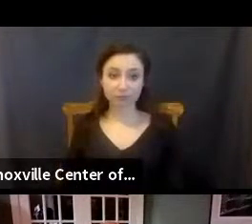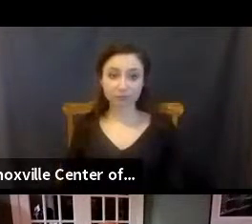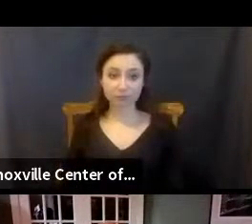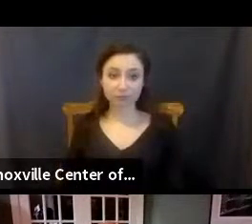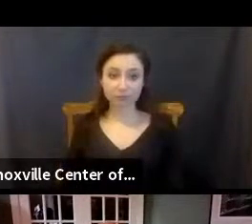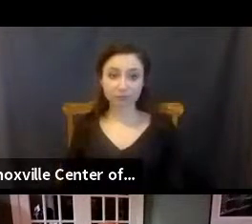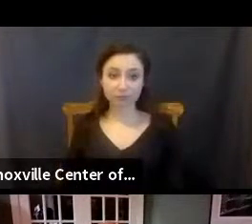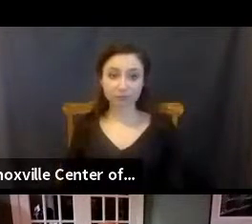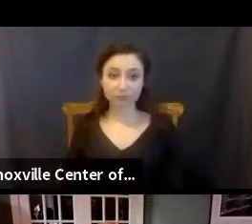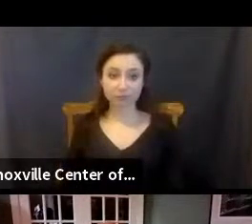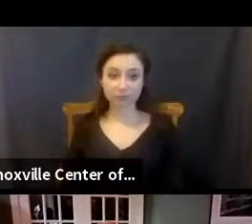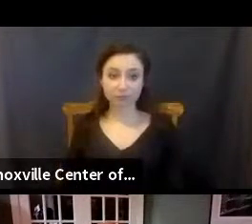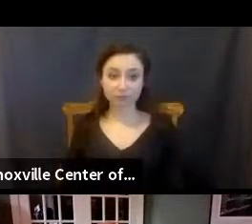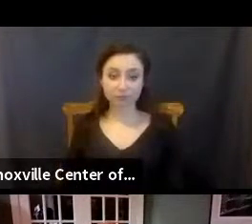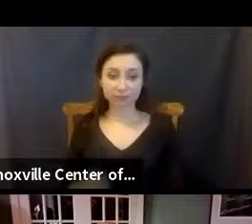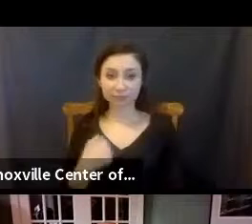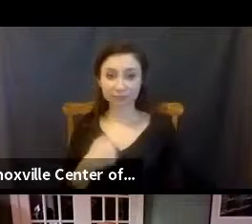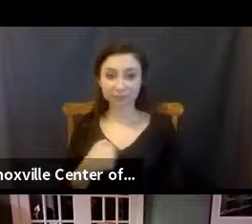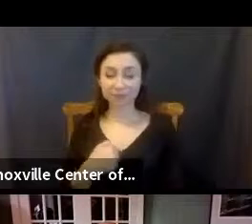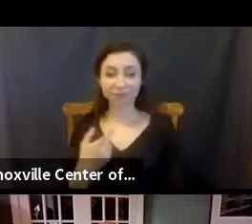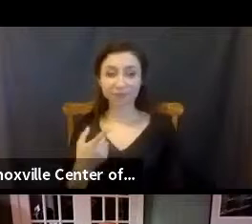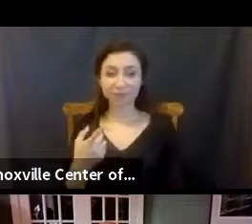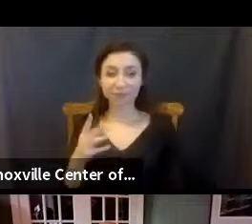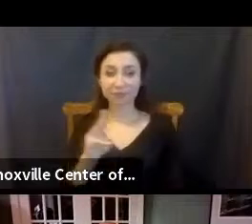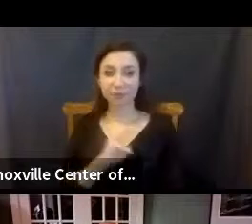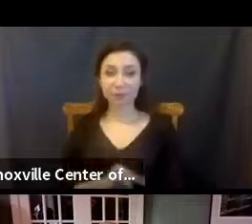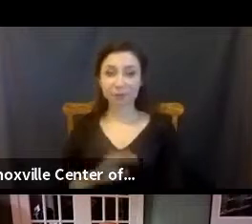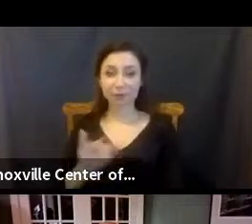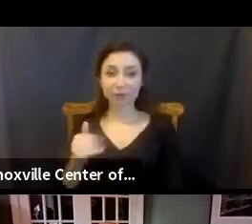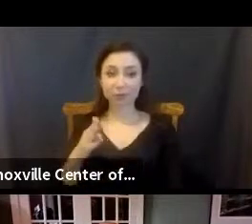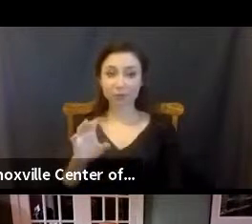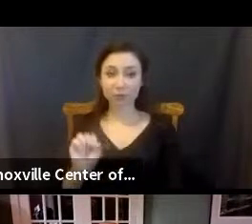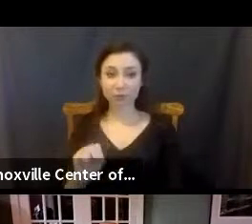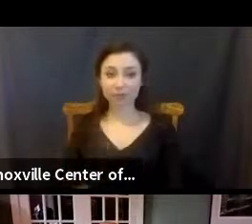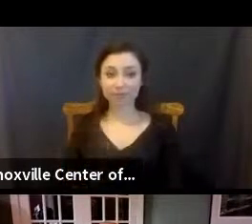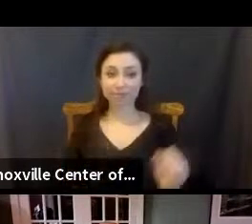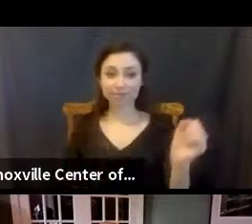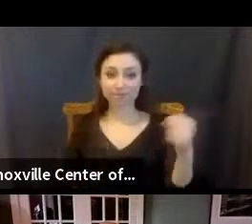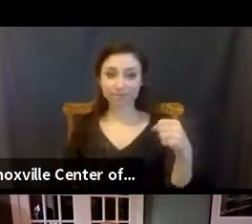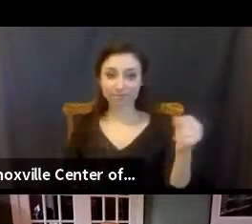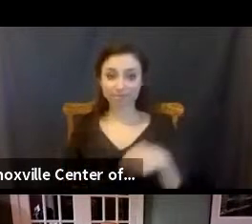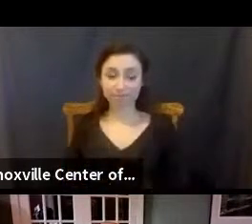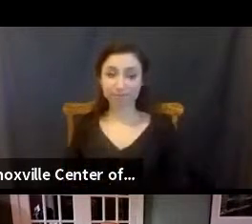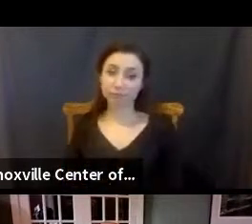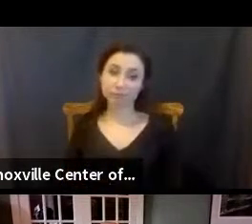sorry. Mayor Jacobs. Yes.